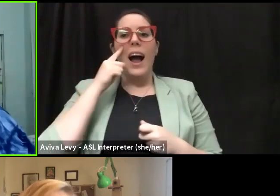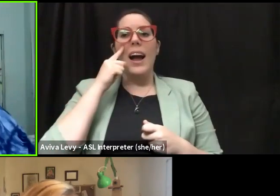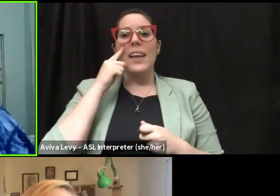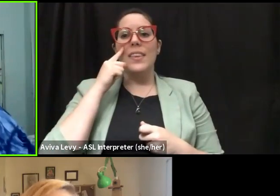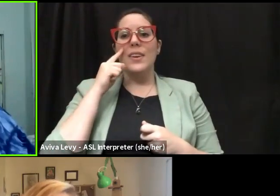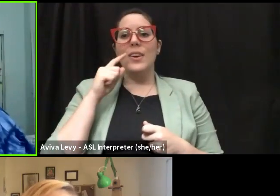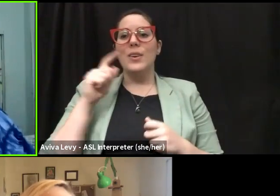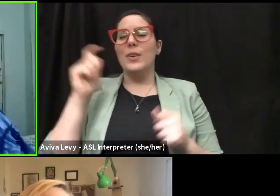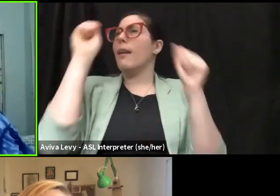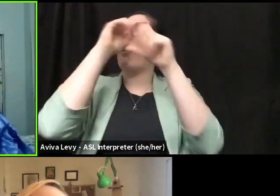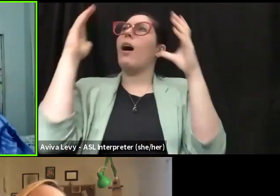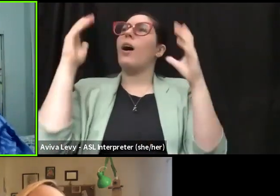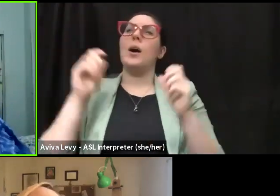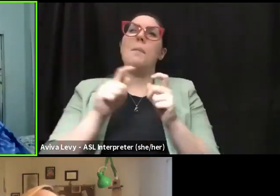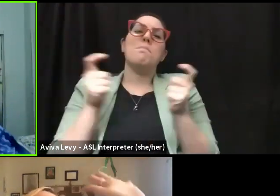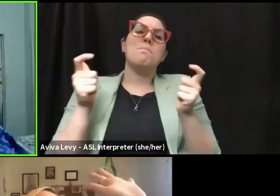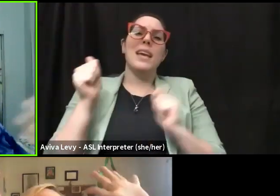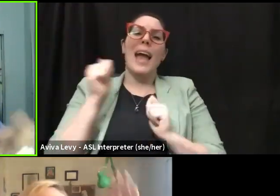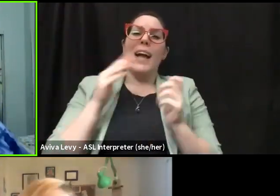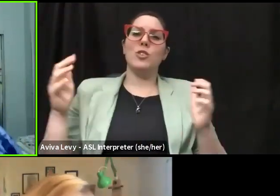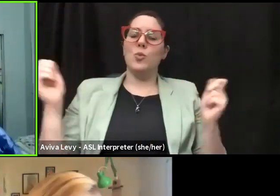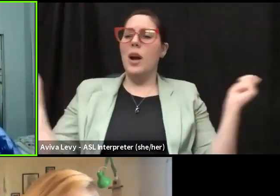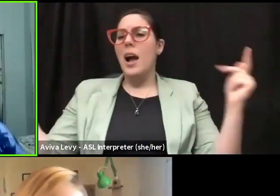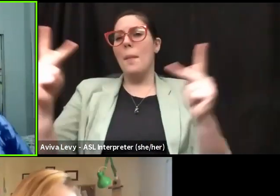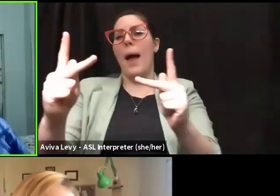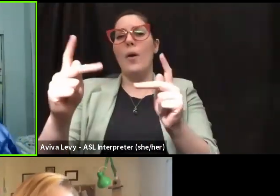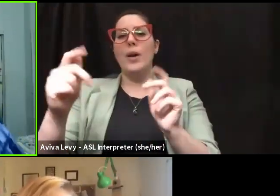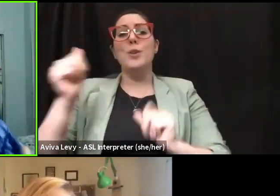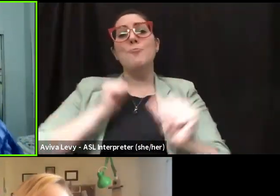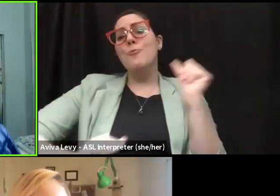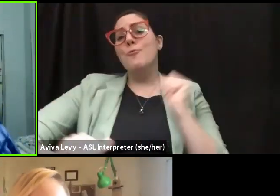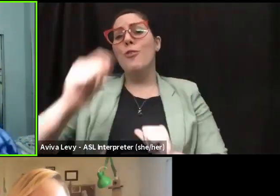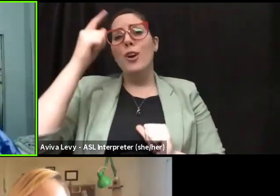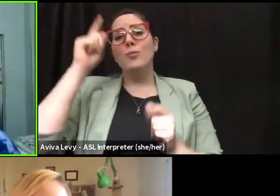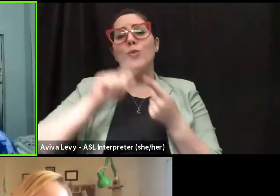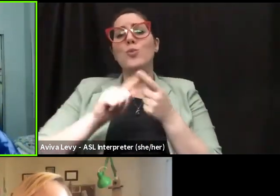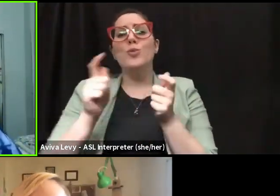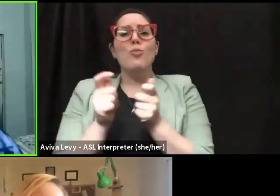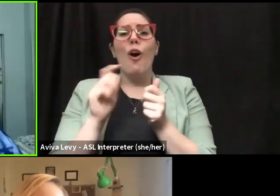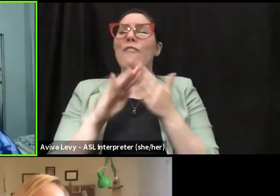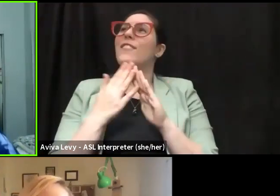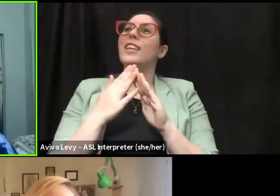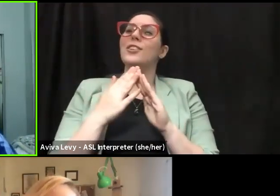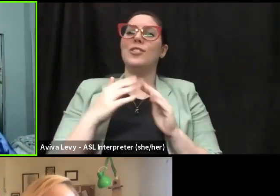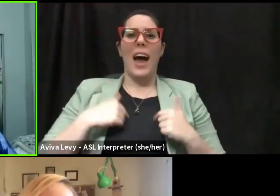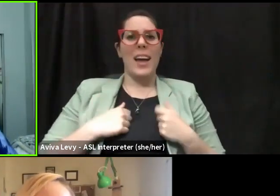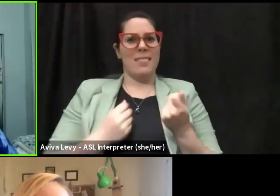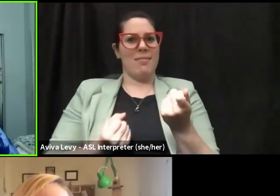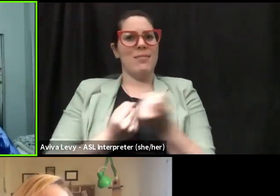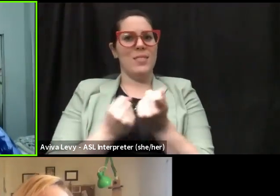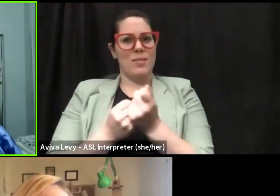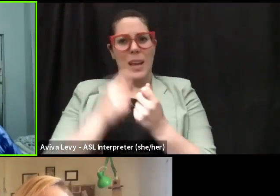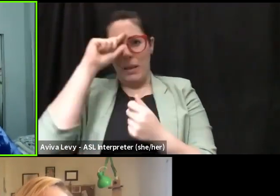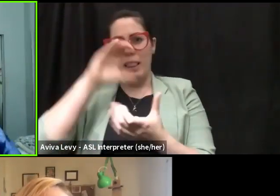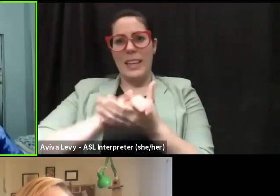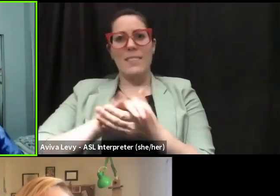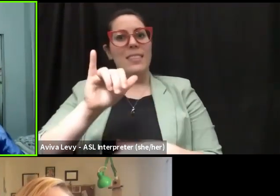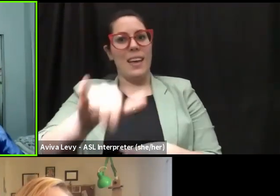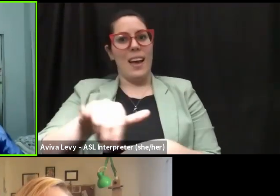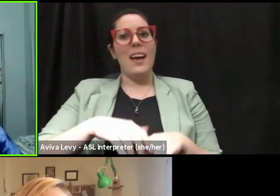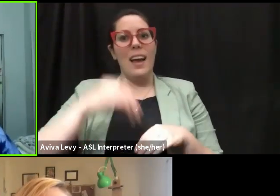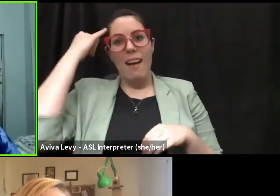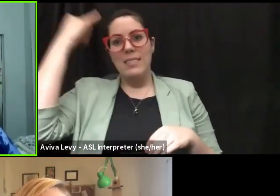and perform for a small village. And I mean, I really, really believe in that. And I believe that